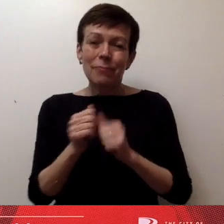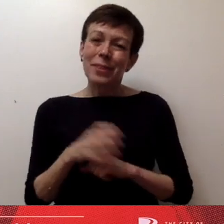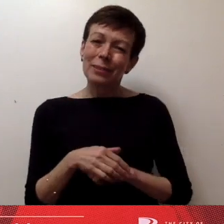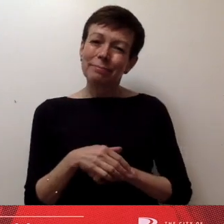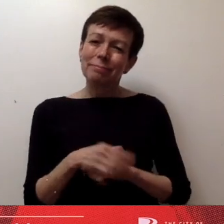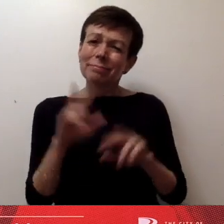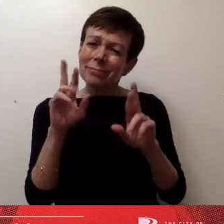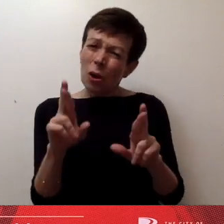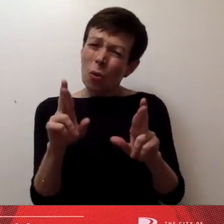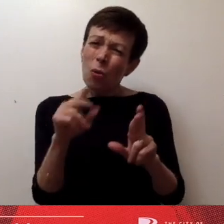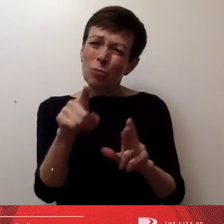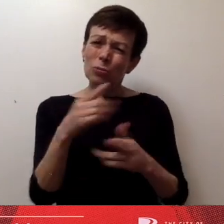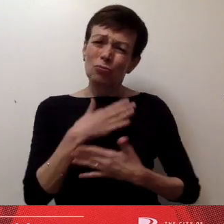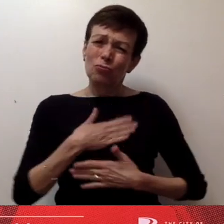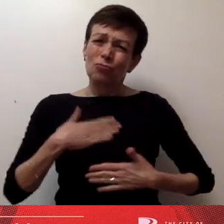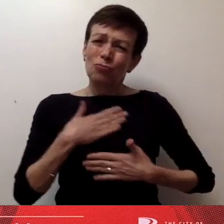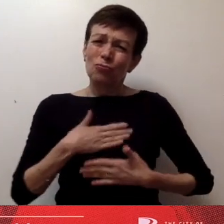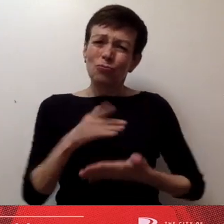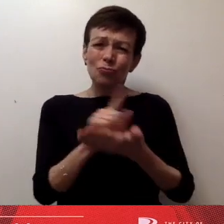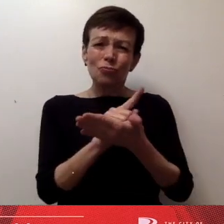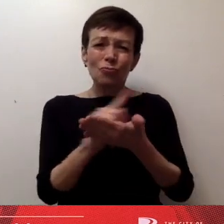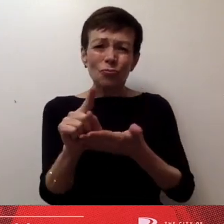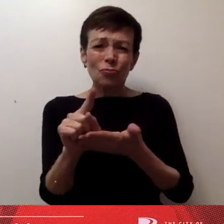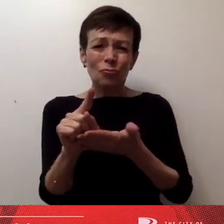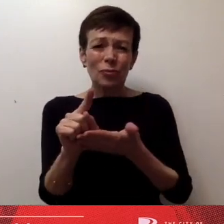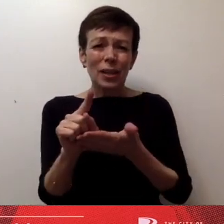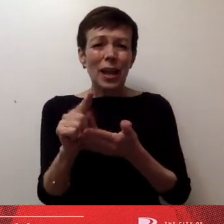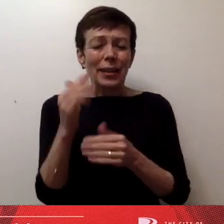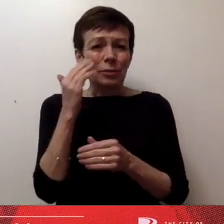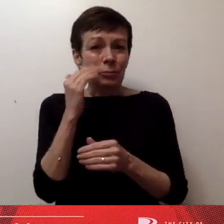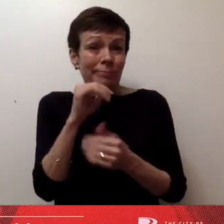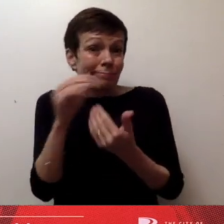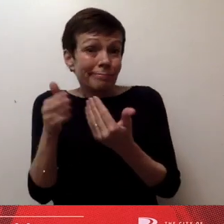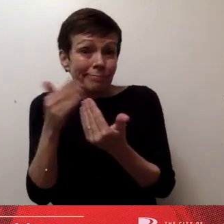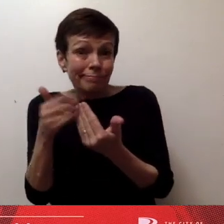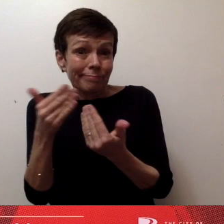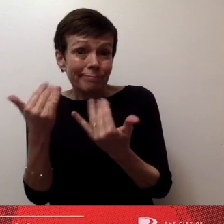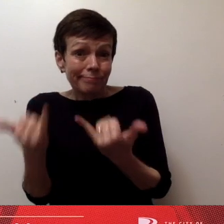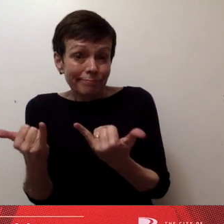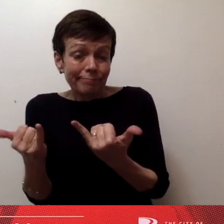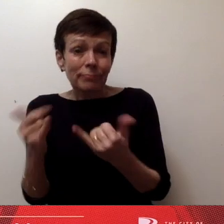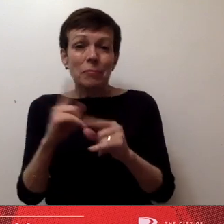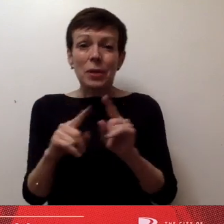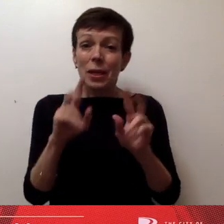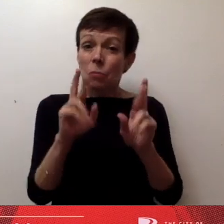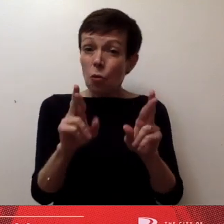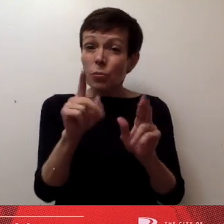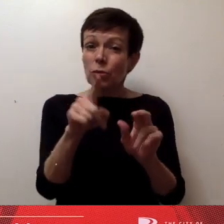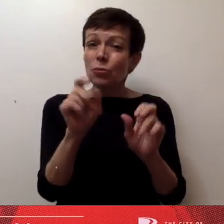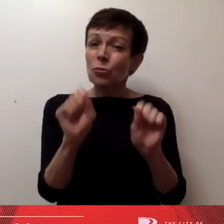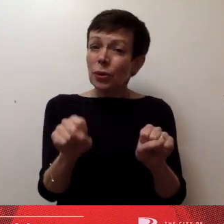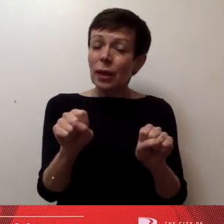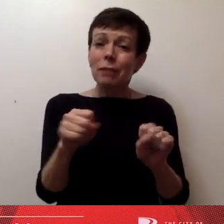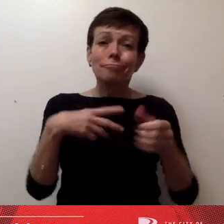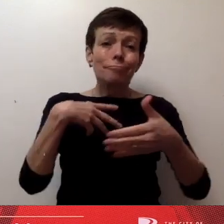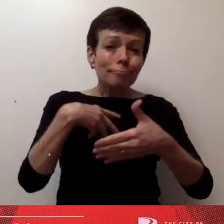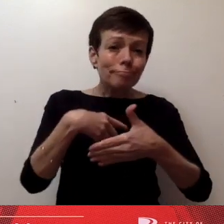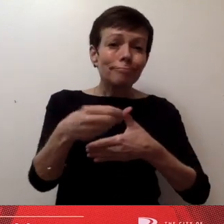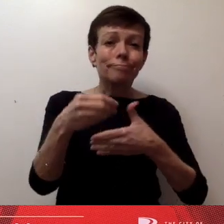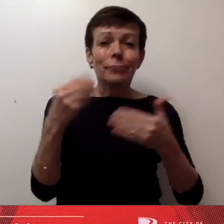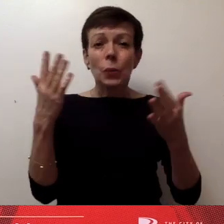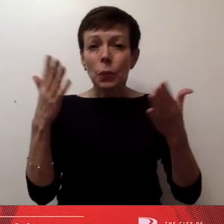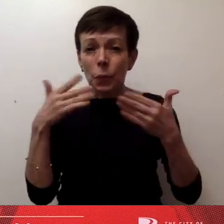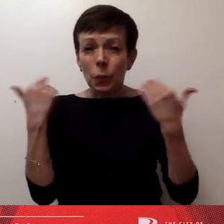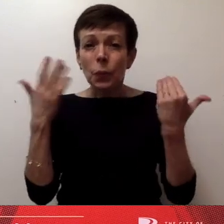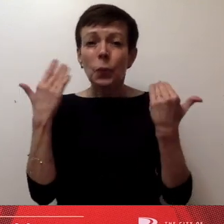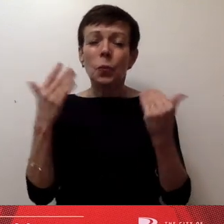best week that you possibly can have given our circumstances, and that you're able to take some time to get outside and enjoy